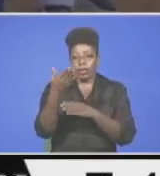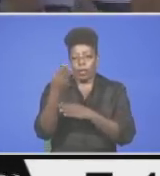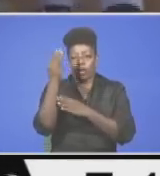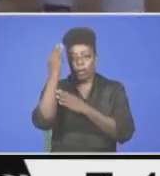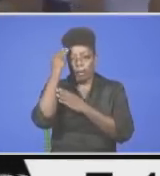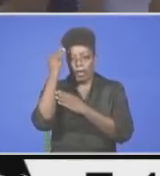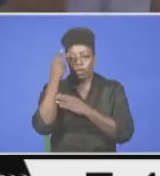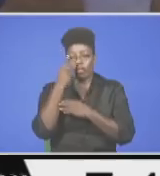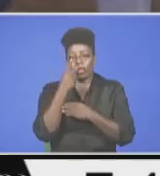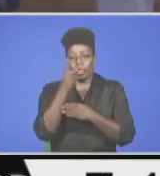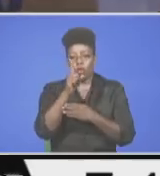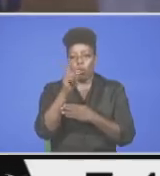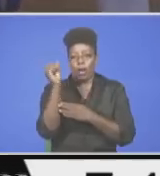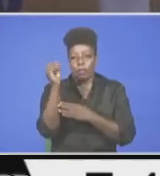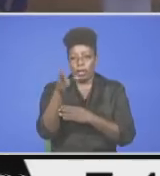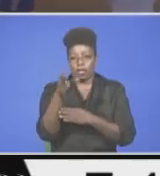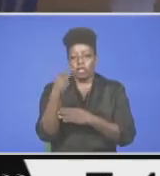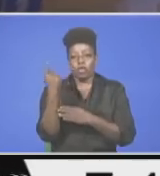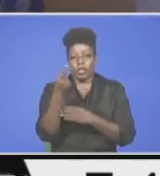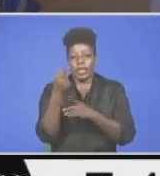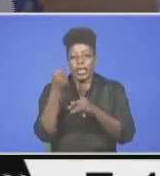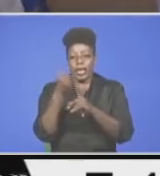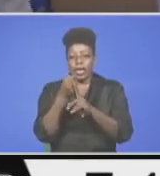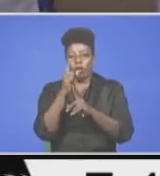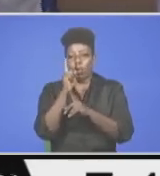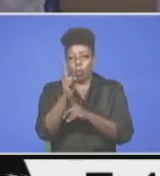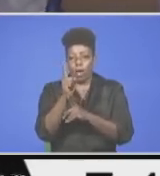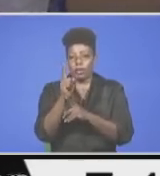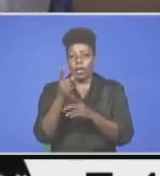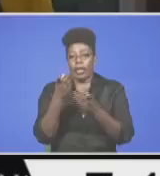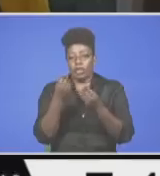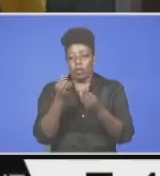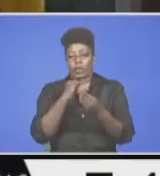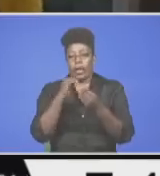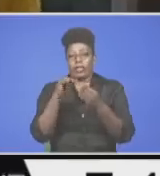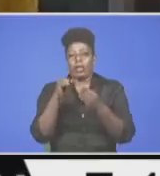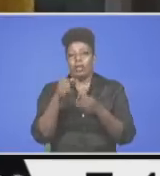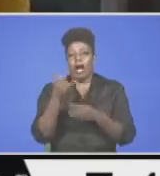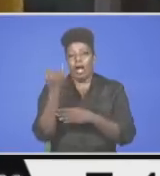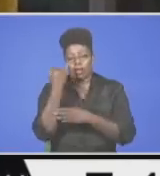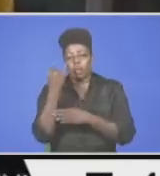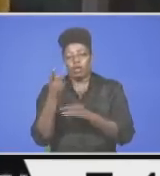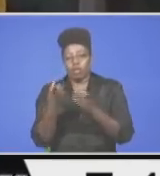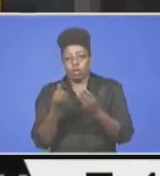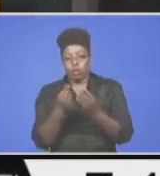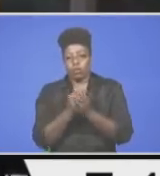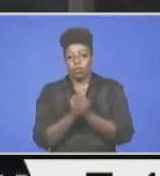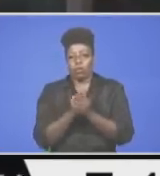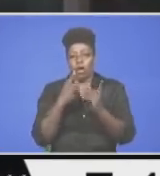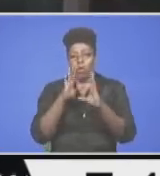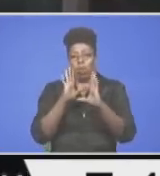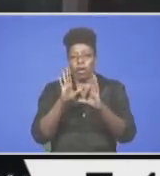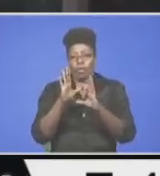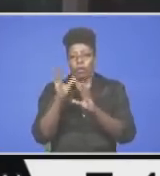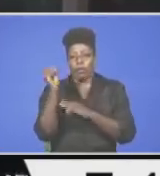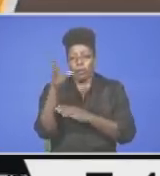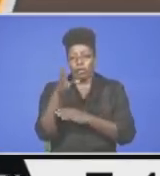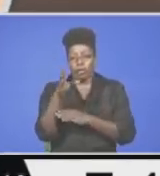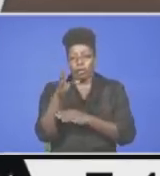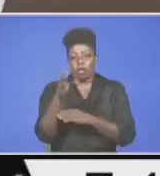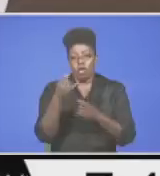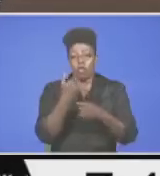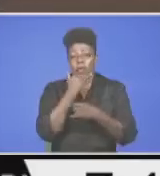to see one pitch. And we only hit one pitch. And so I get a pitch, and I do what I'm supposed to do. When you have two great pitchers on the mound, whoever made the mistake is going to